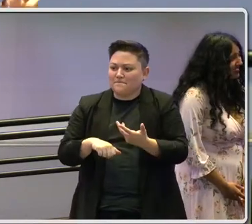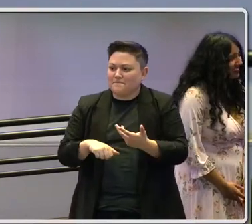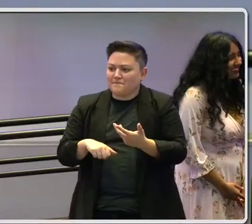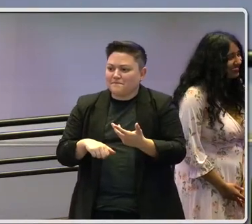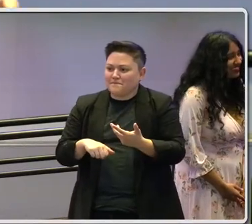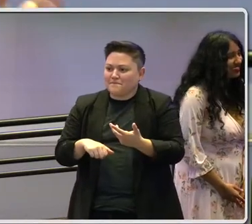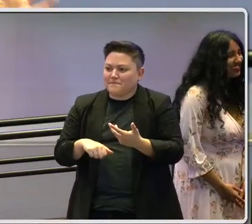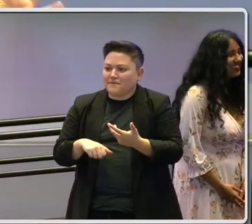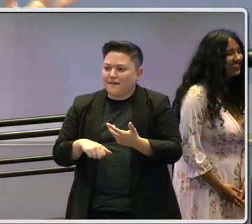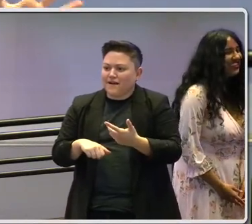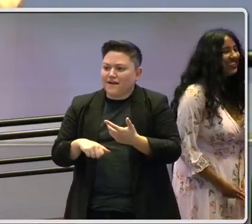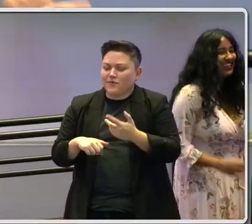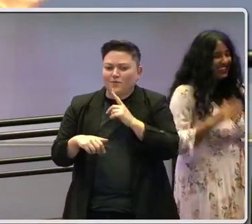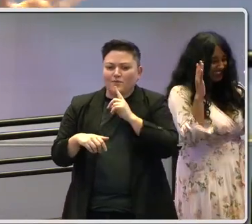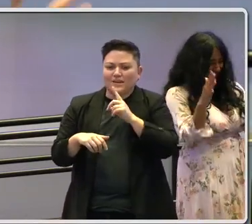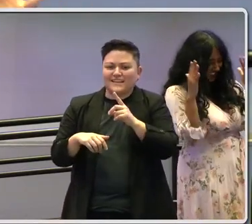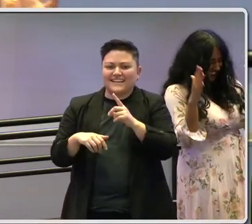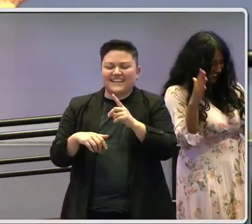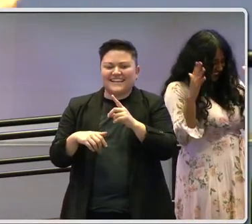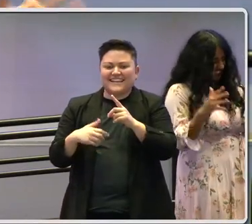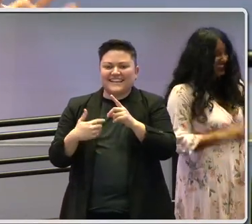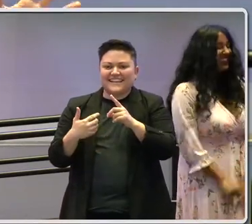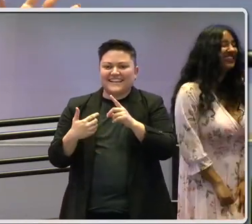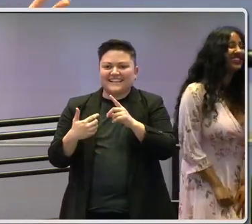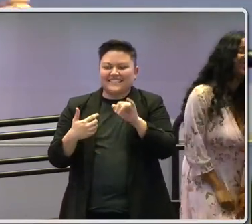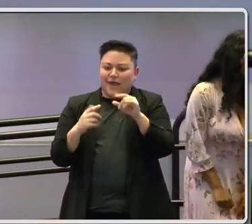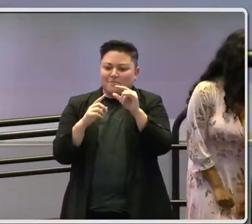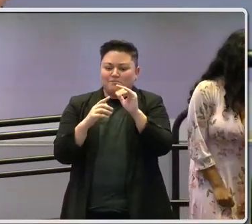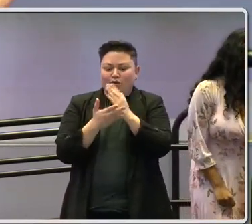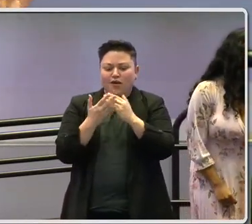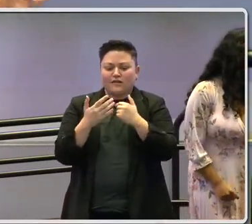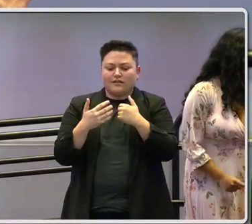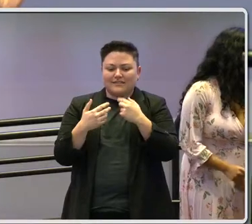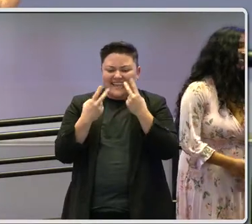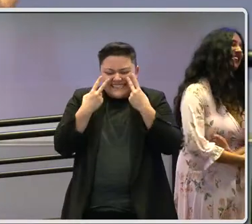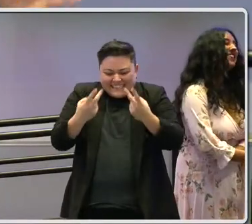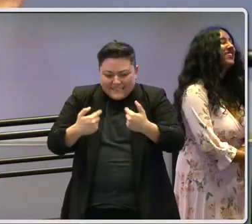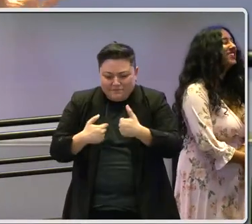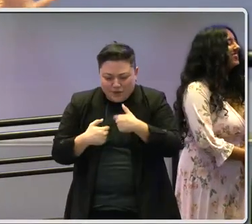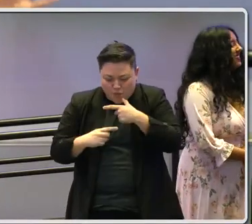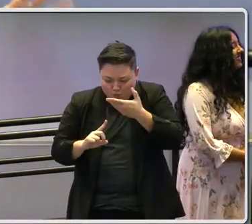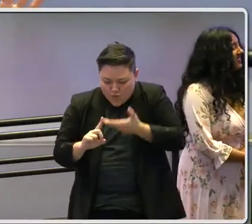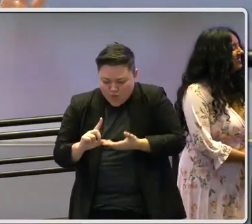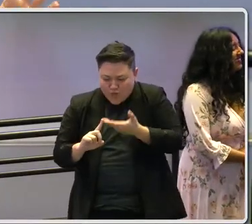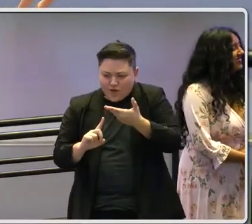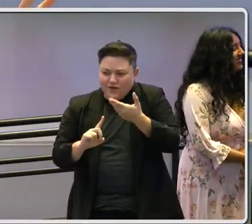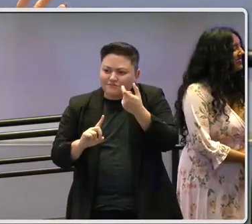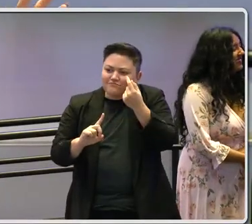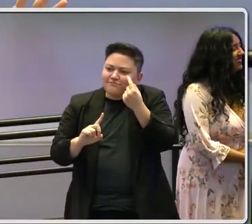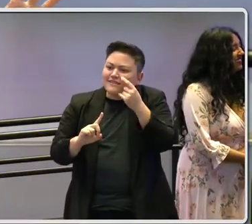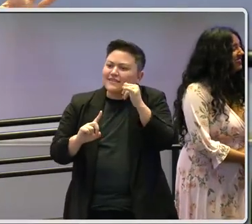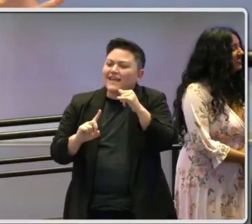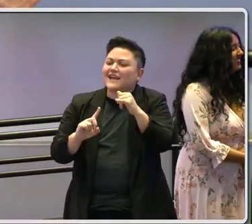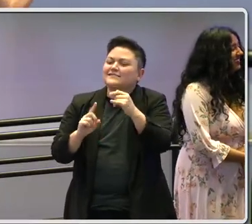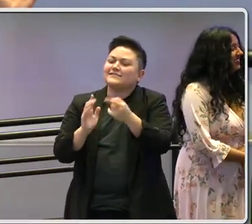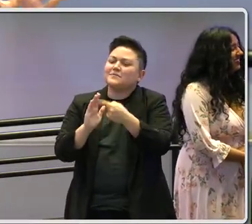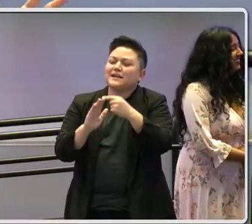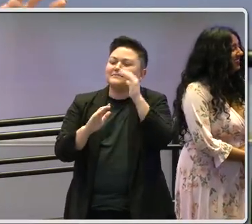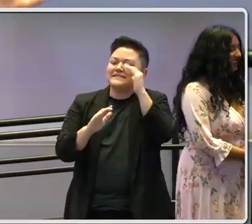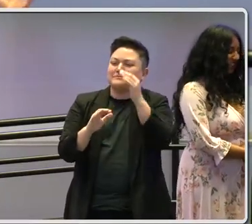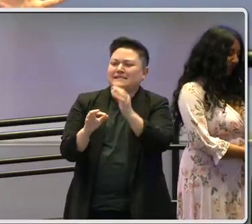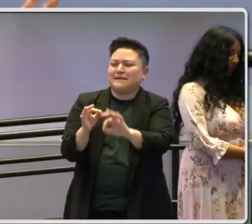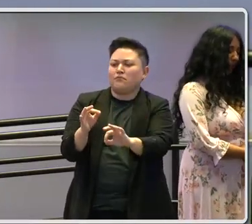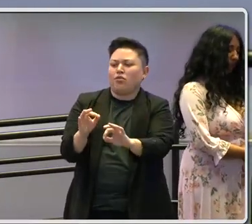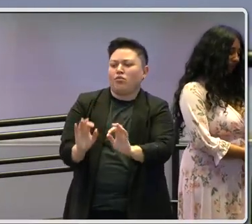to see that I wasn't sure if people would understand what I said that, because in some ways that can sound simplistic, but to